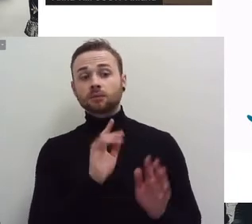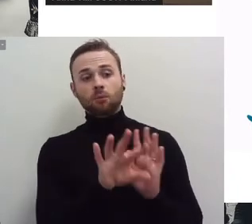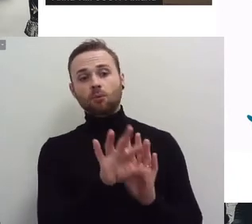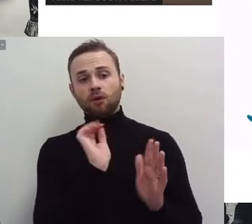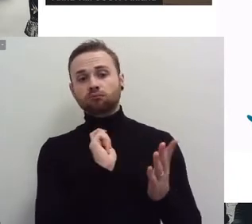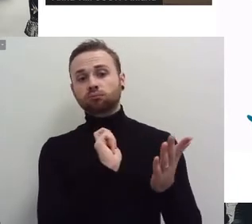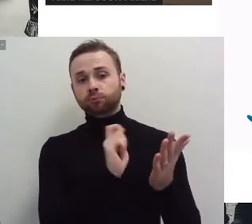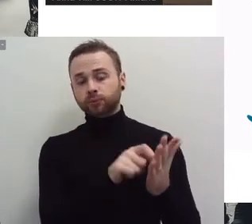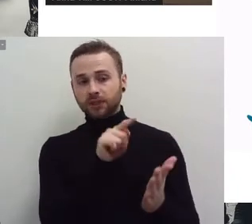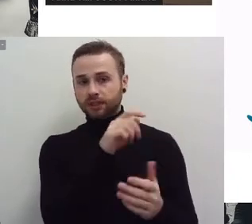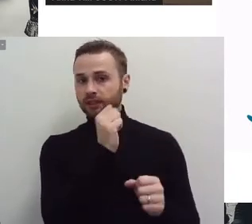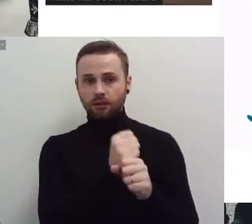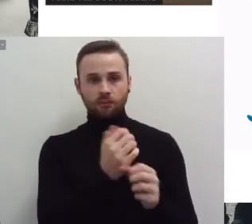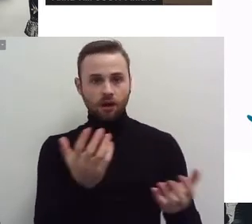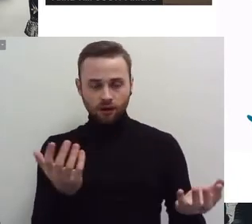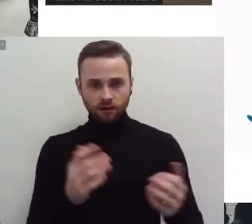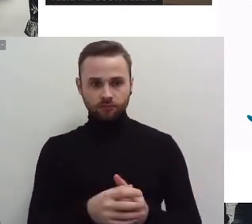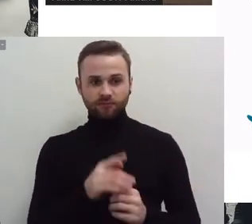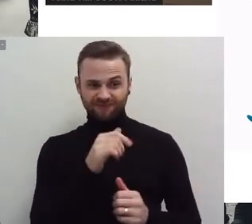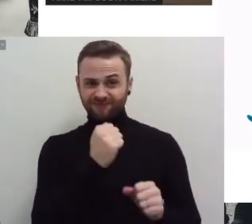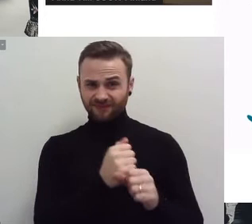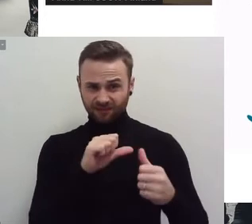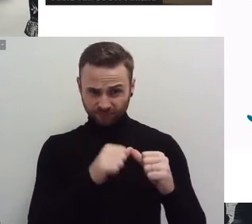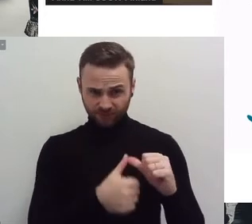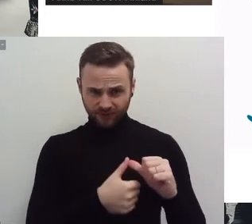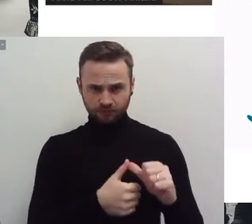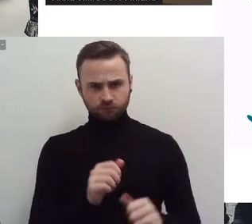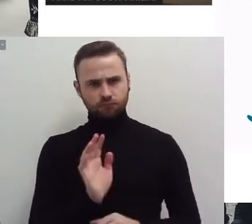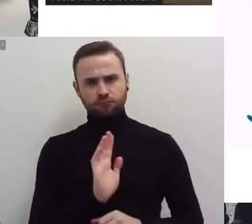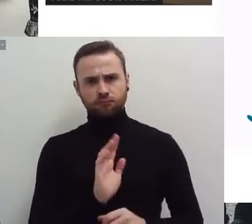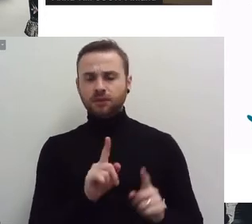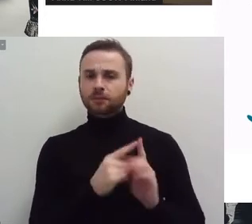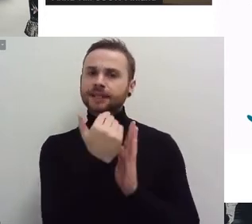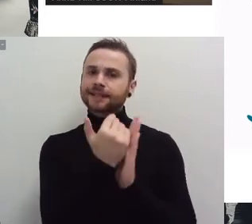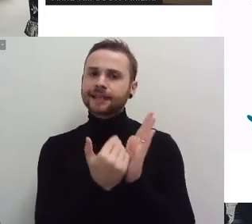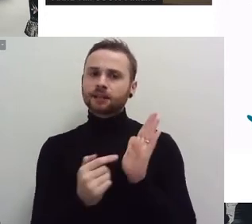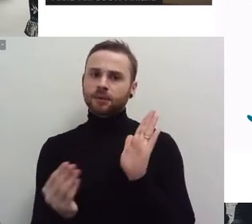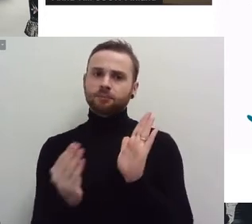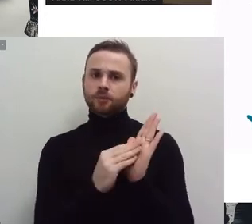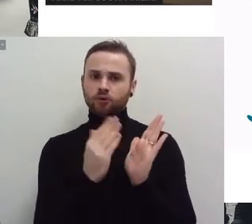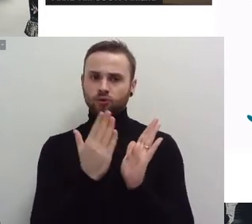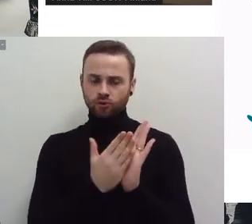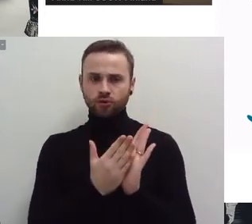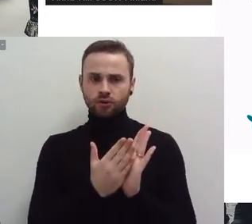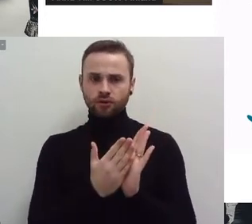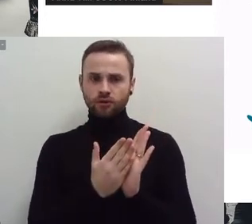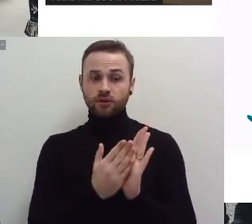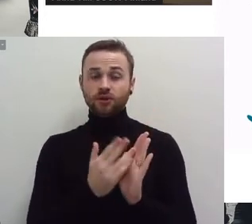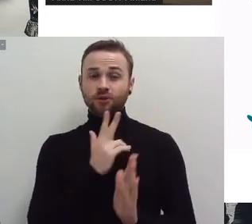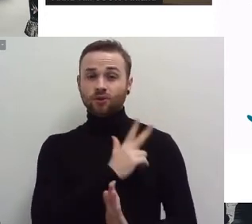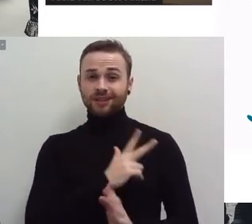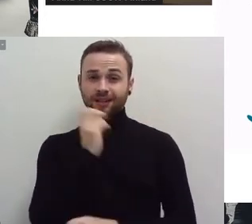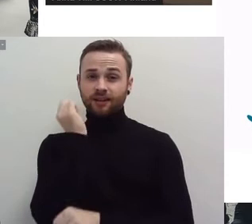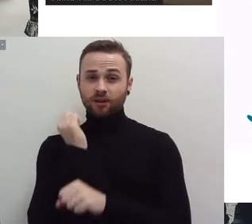social worker must work for the reunification of the family, and the social worker must